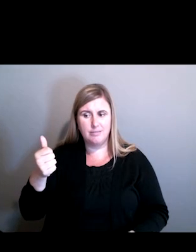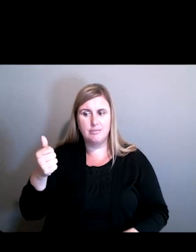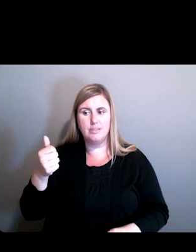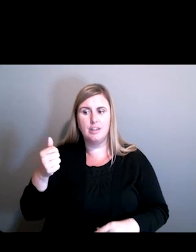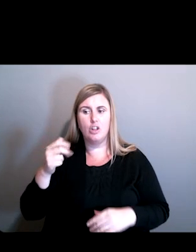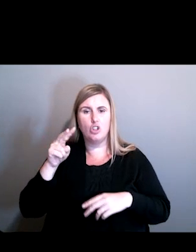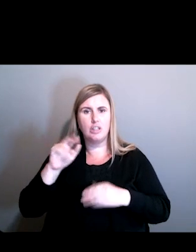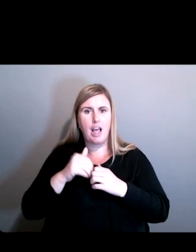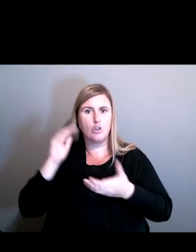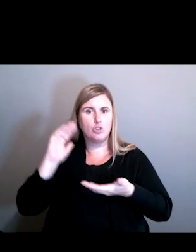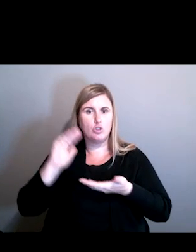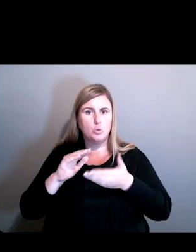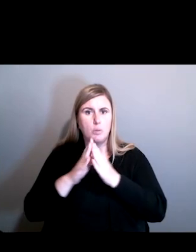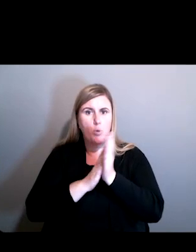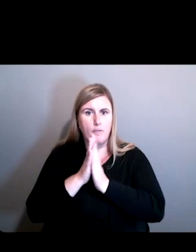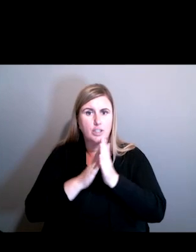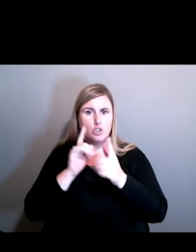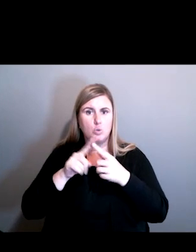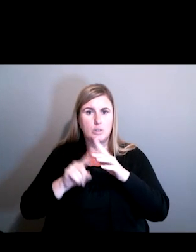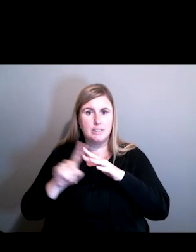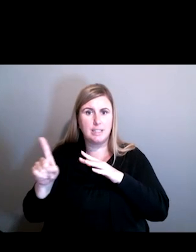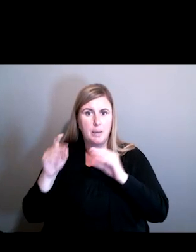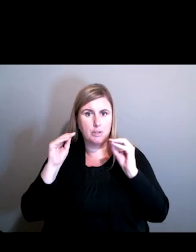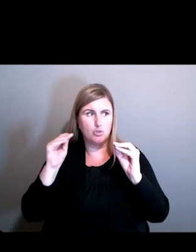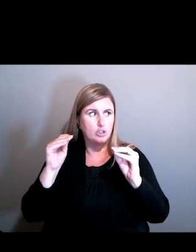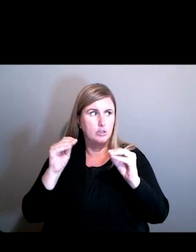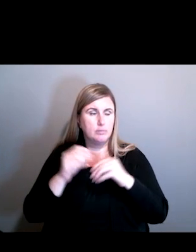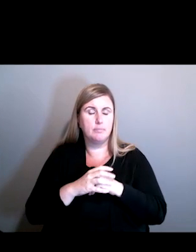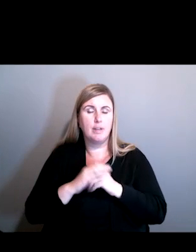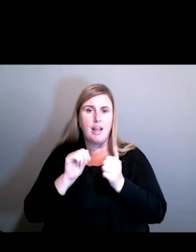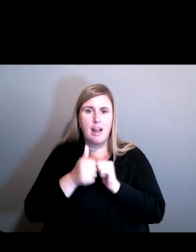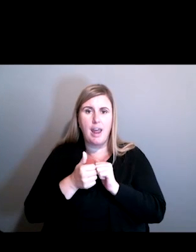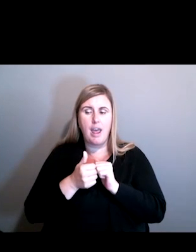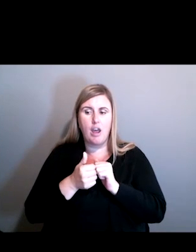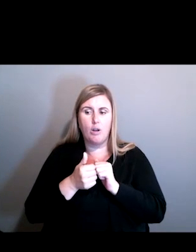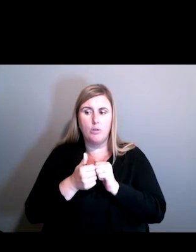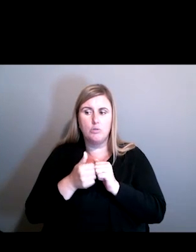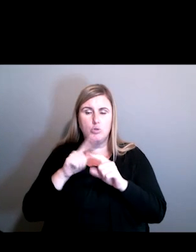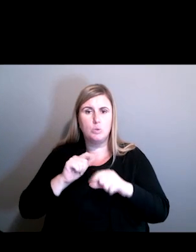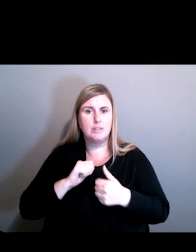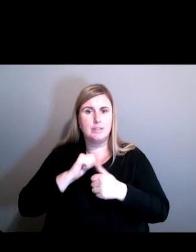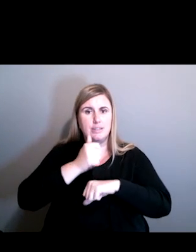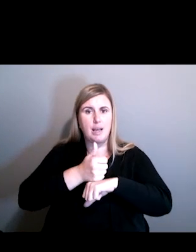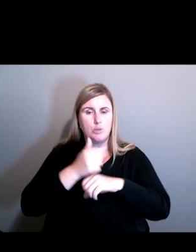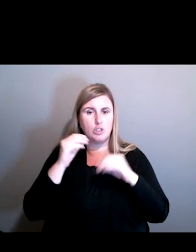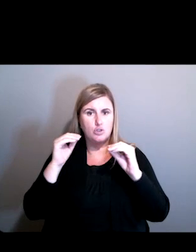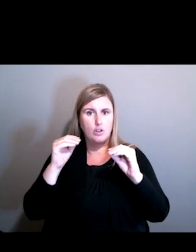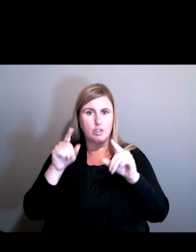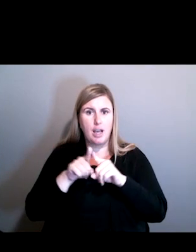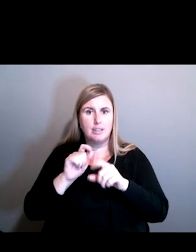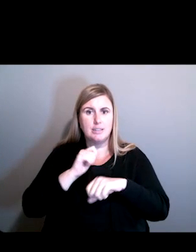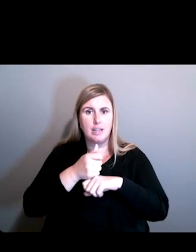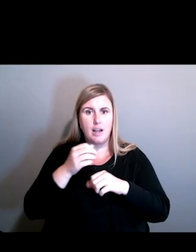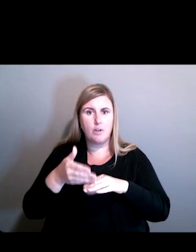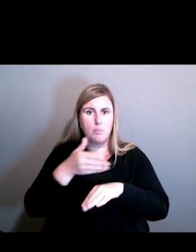at how to reduce the motivation to escape instruction, and how to establish instruction as a